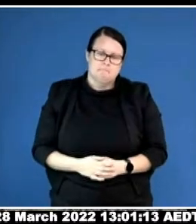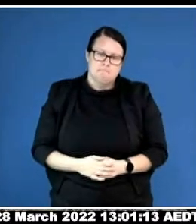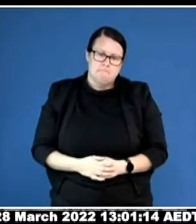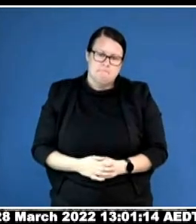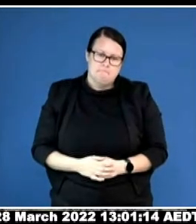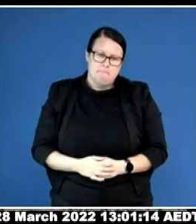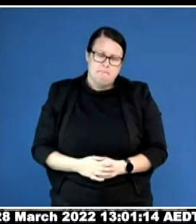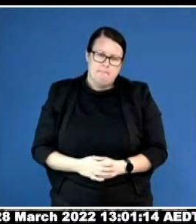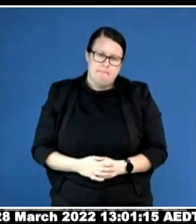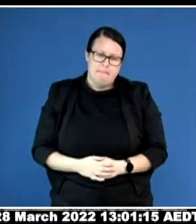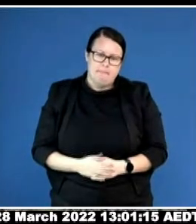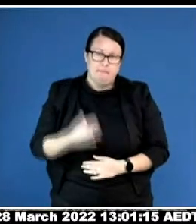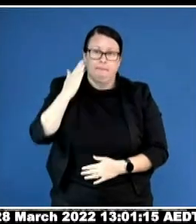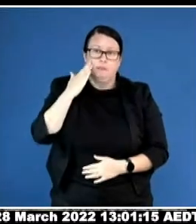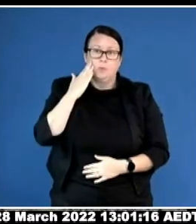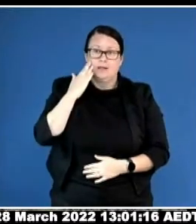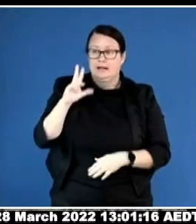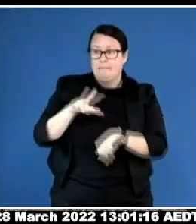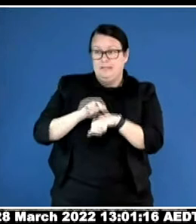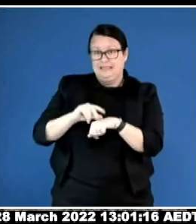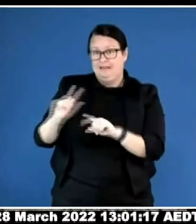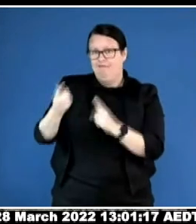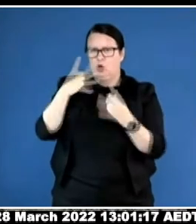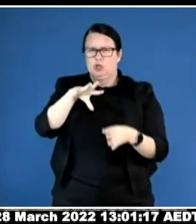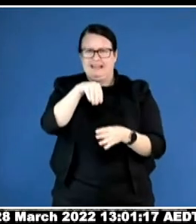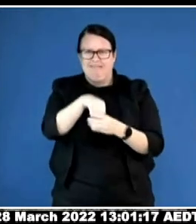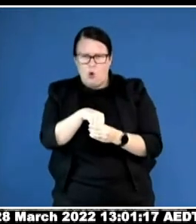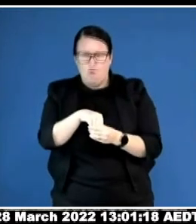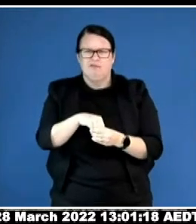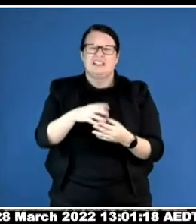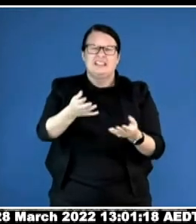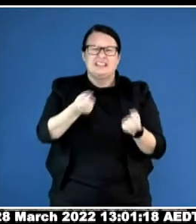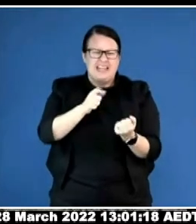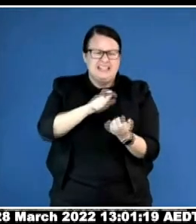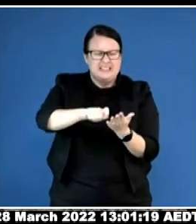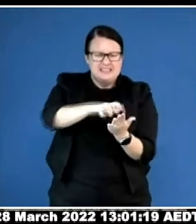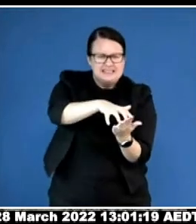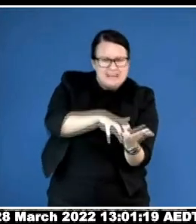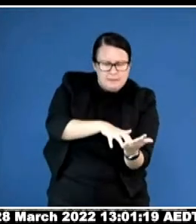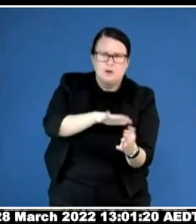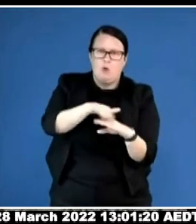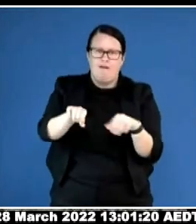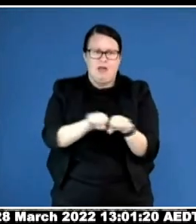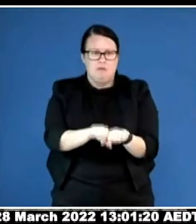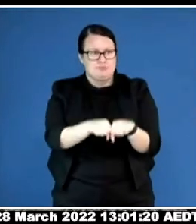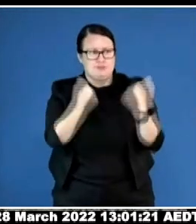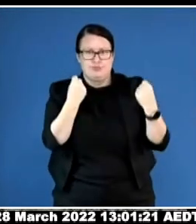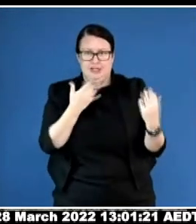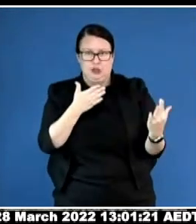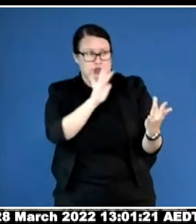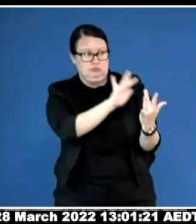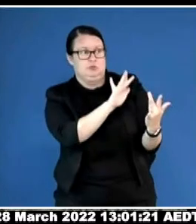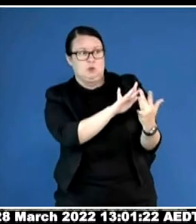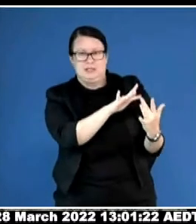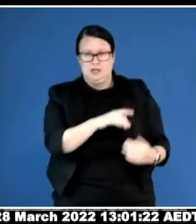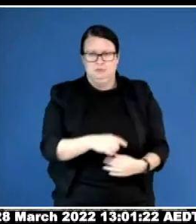When police first became involved in making statements around, it's the breaches of the intervention order, I know when they first arrested him and